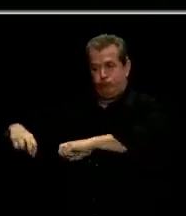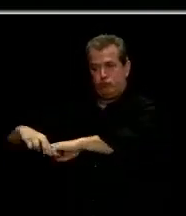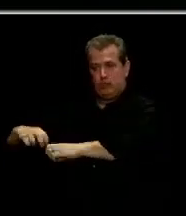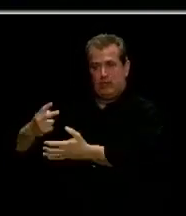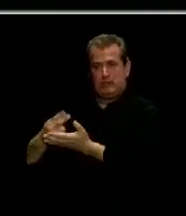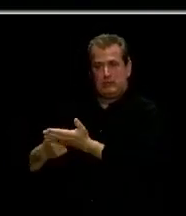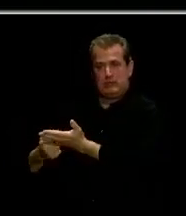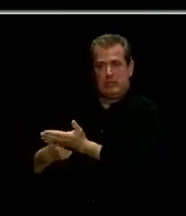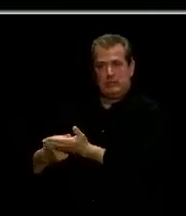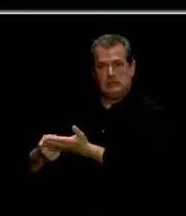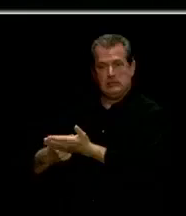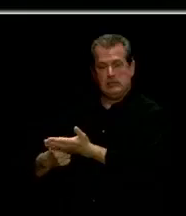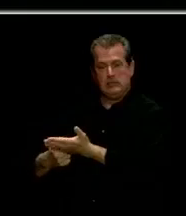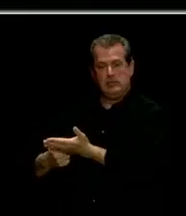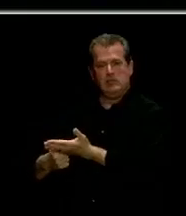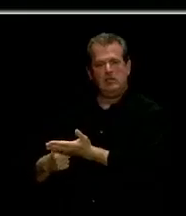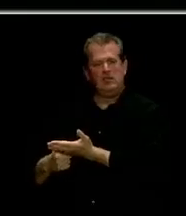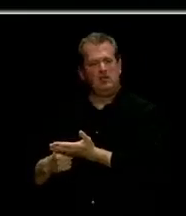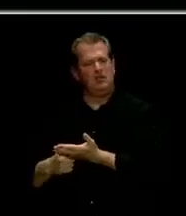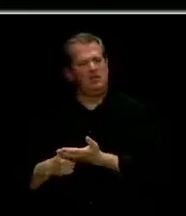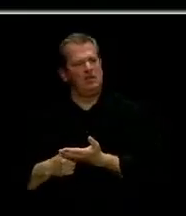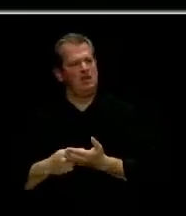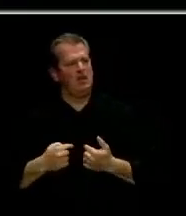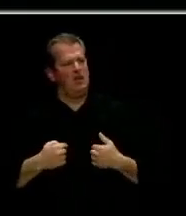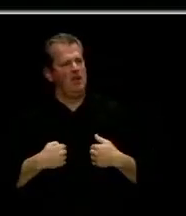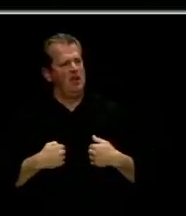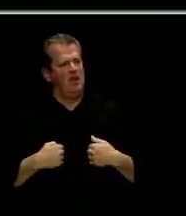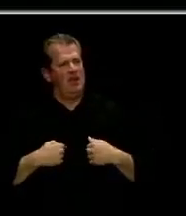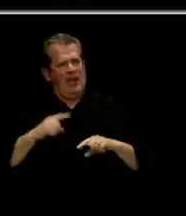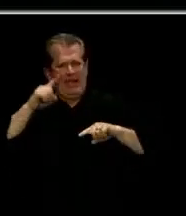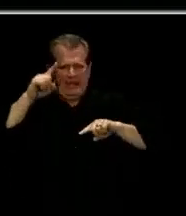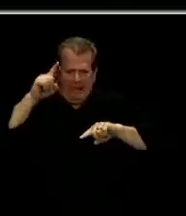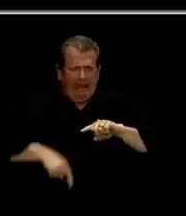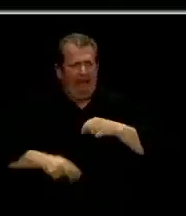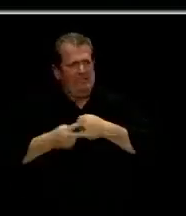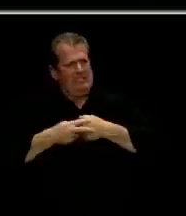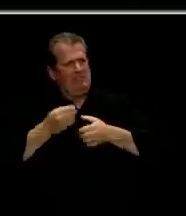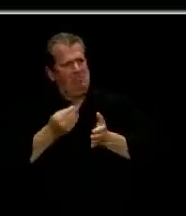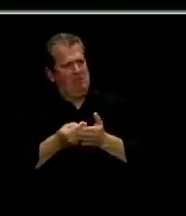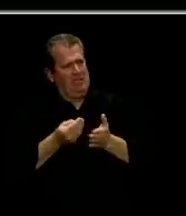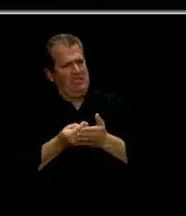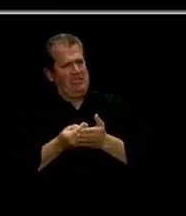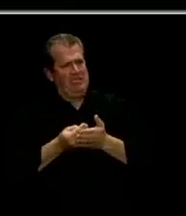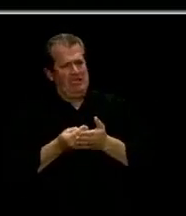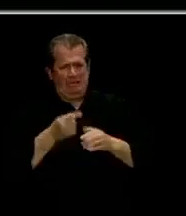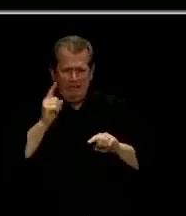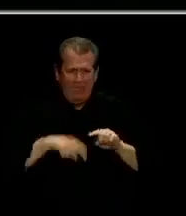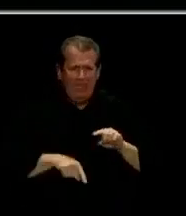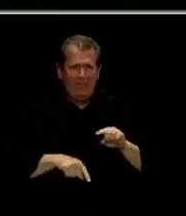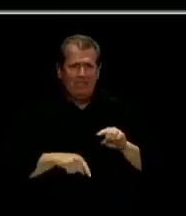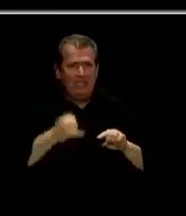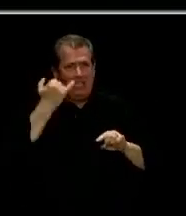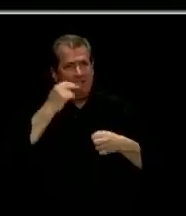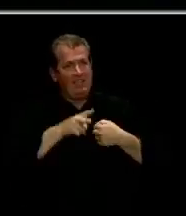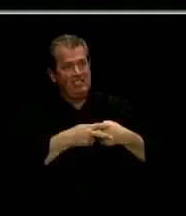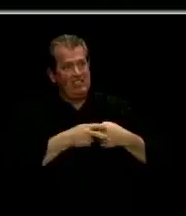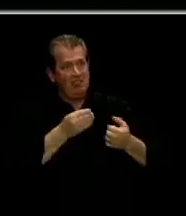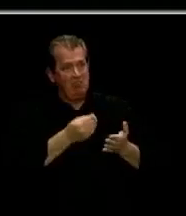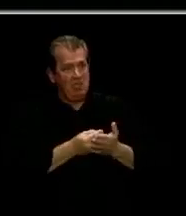said, why is it I can't save money for my child without negatively impacting their